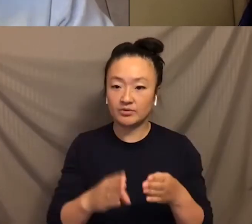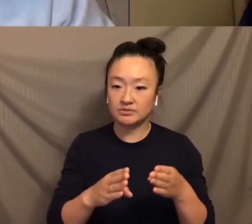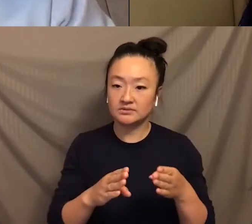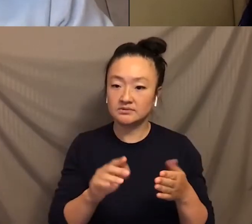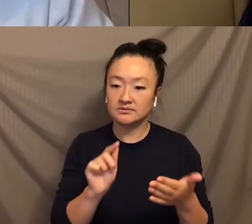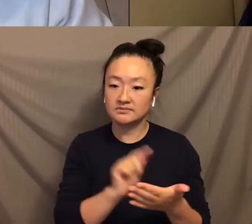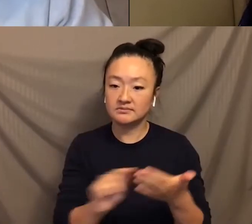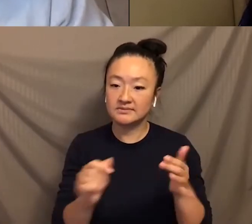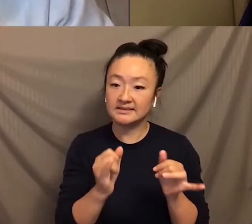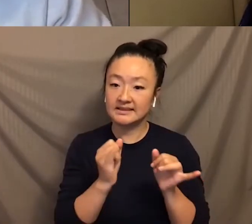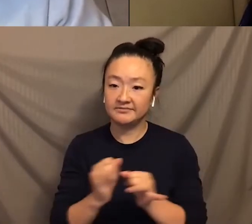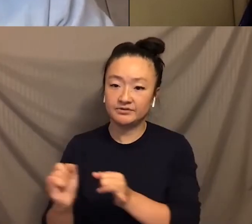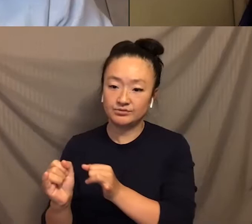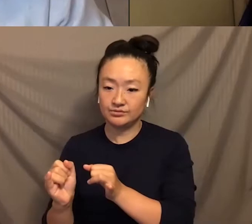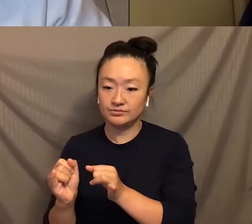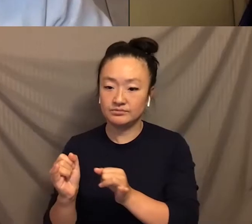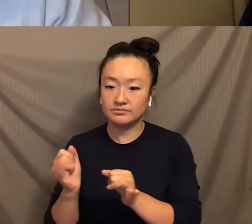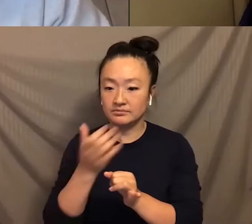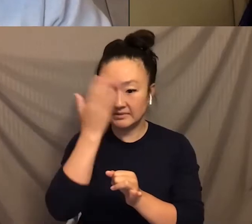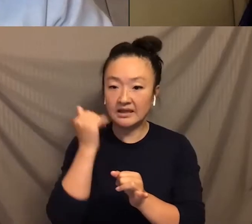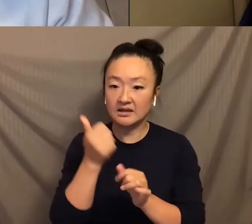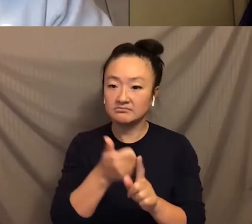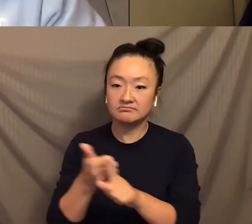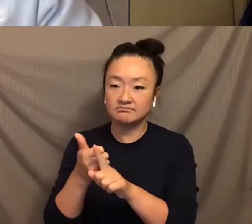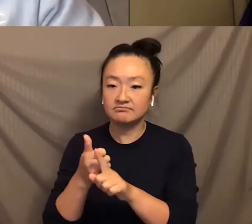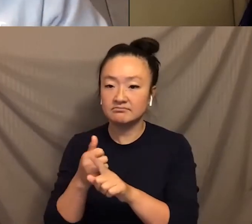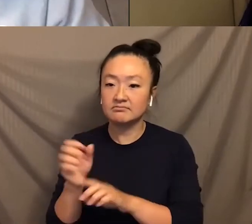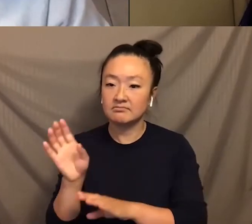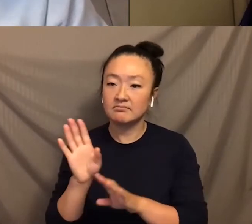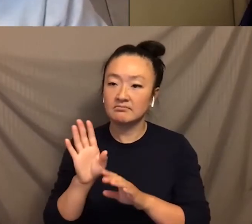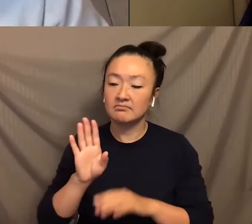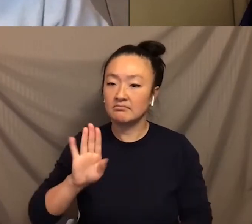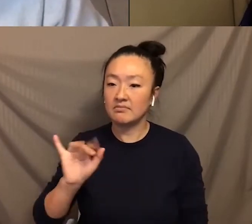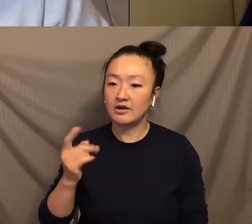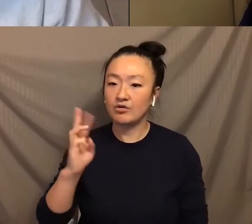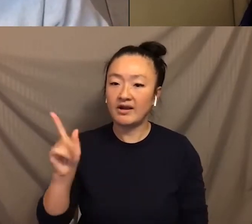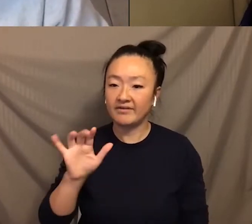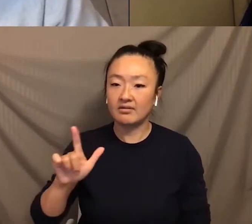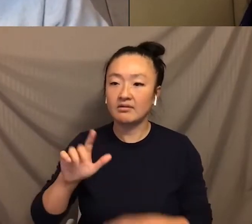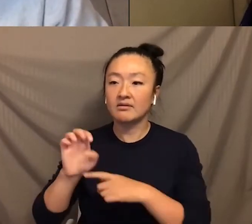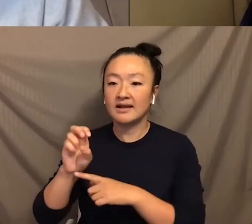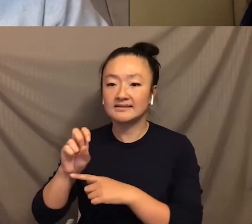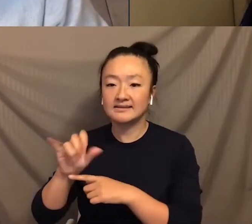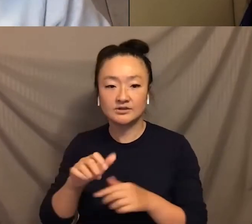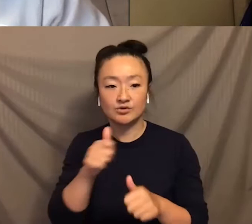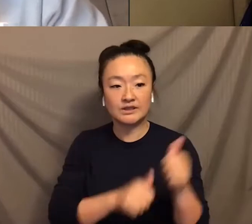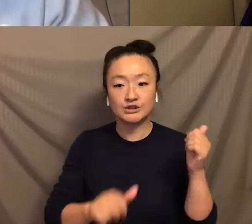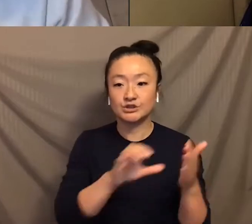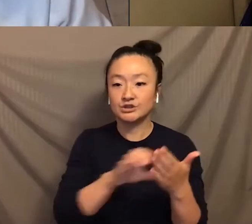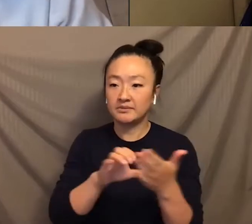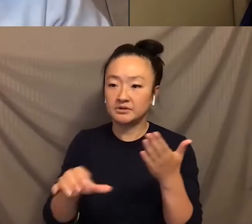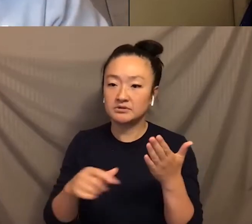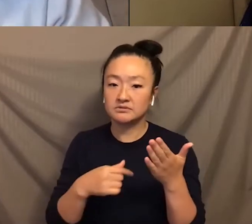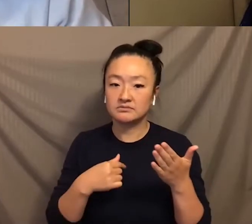on individuals because these are biographical essays. And so within each of those chapters, I did my best, and